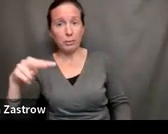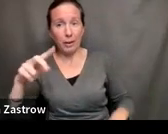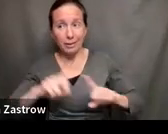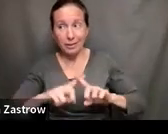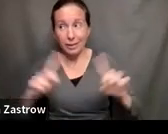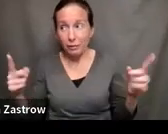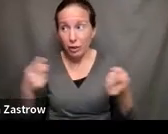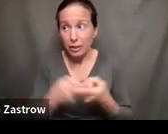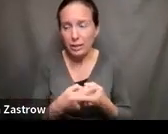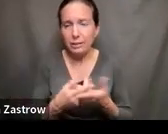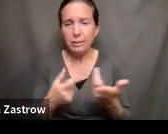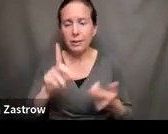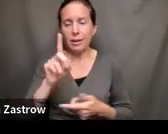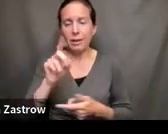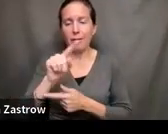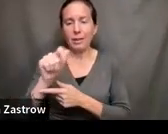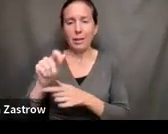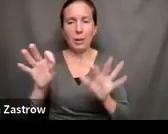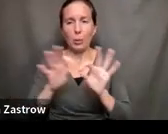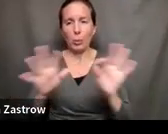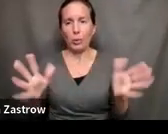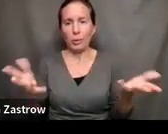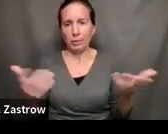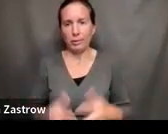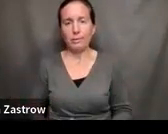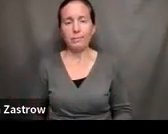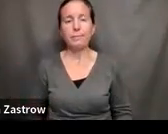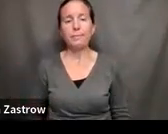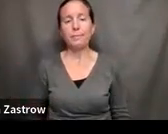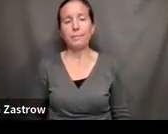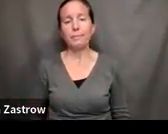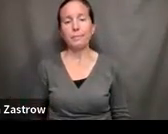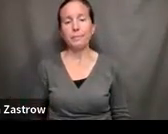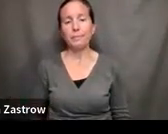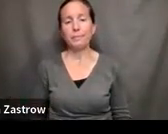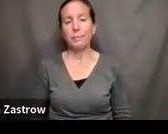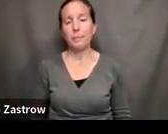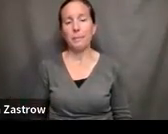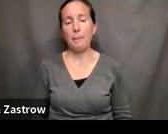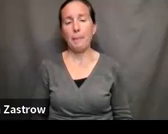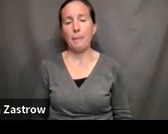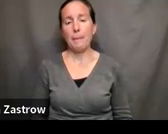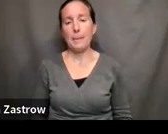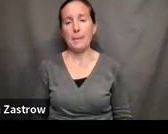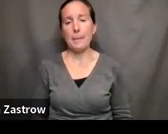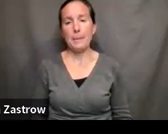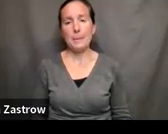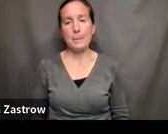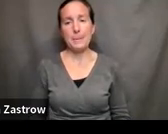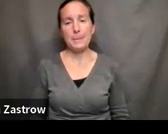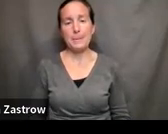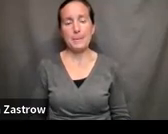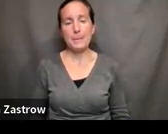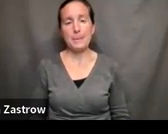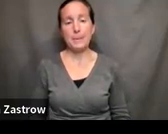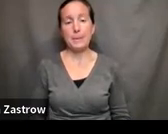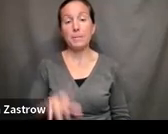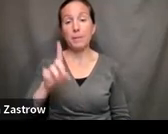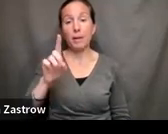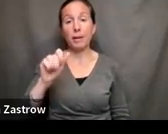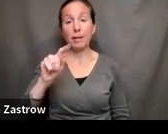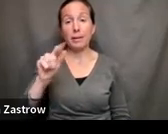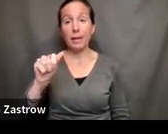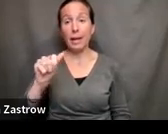the data isn't really going to be valid, probably. So that's the first thing. Data sheets can be